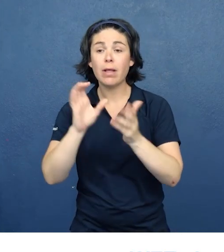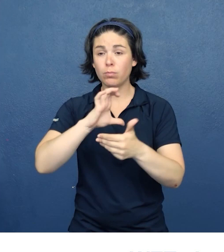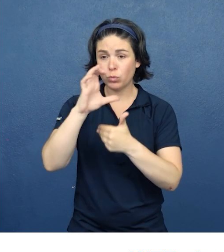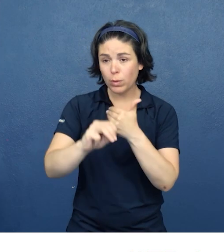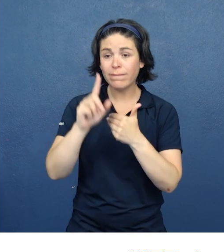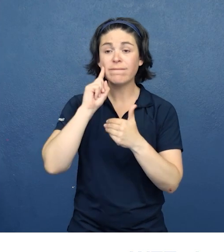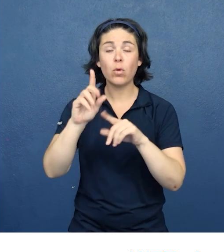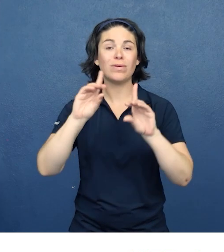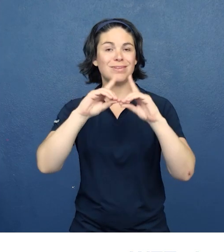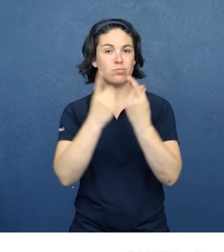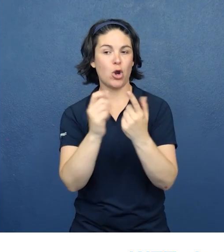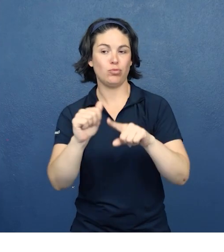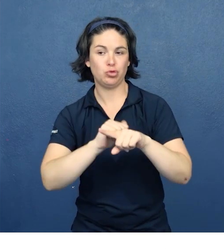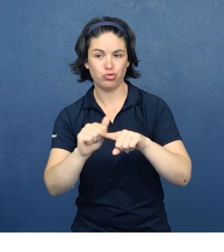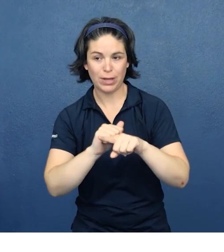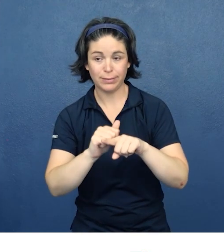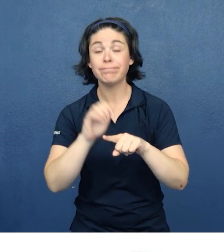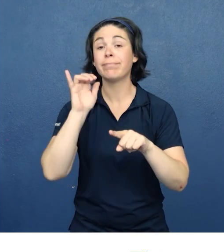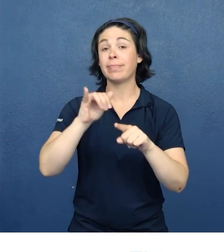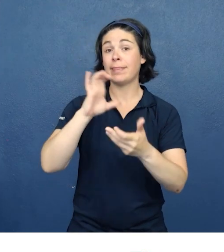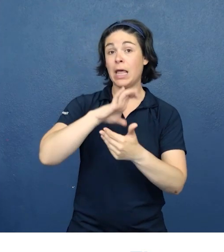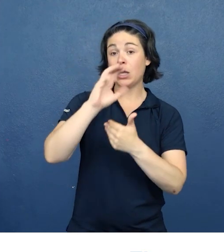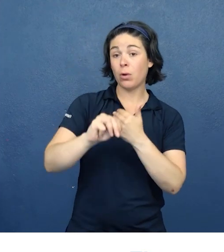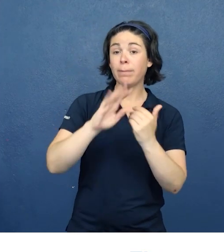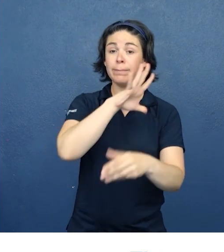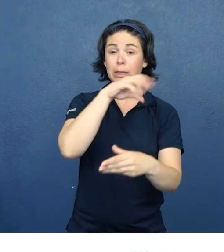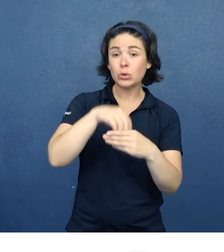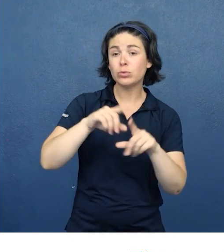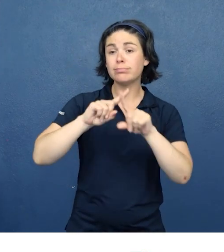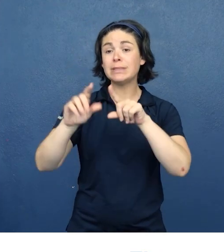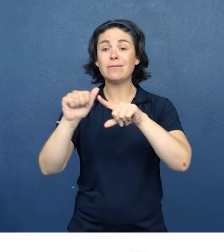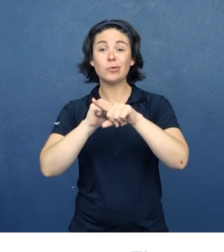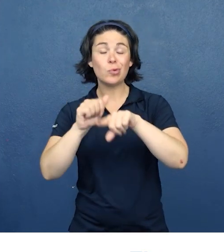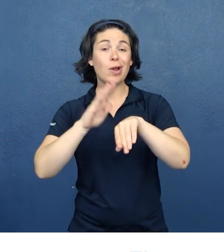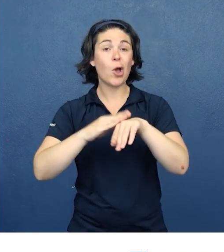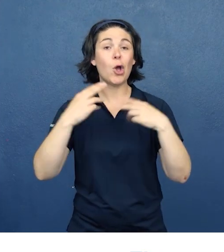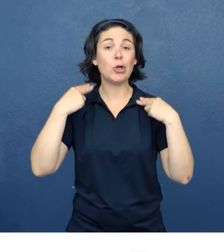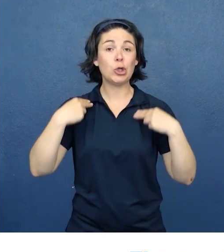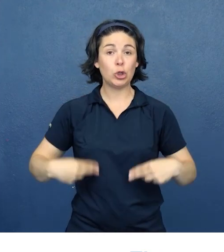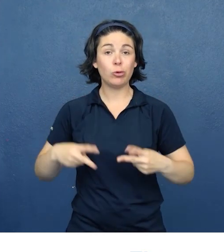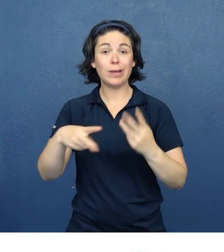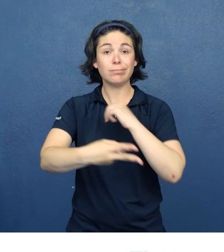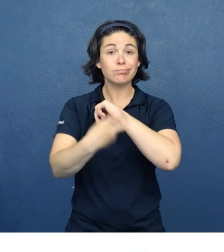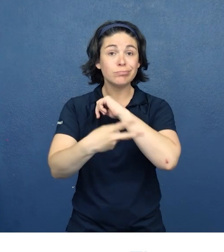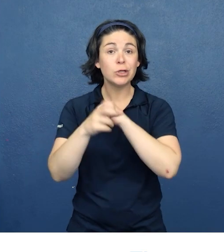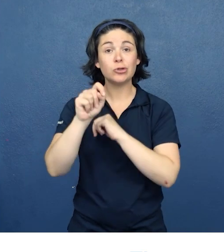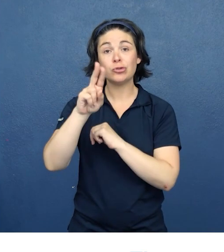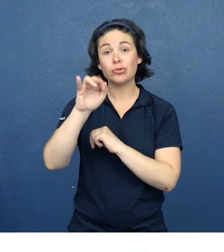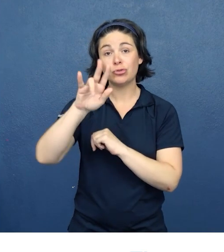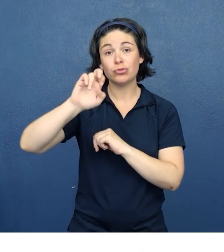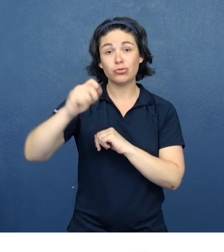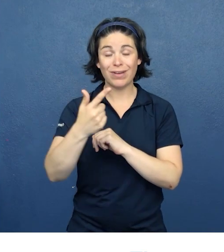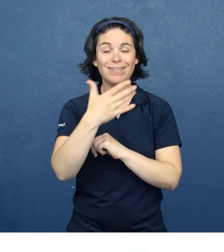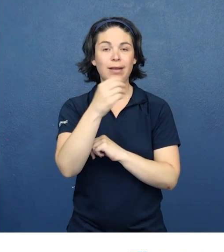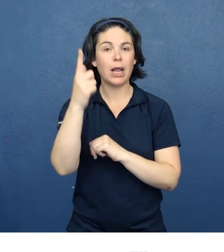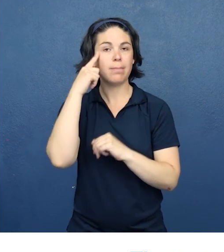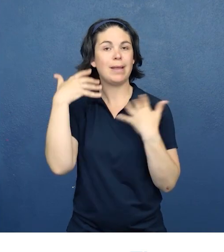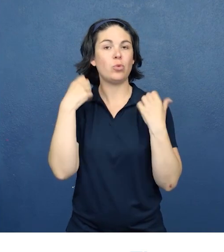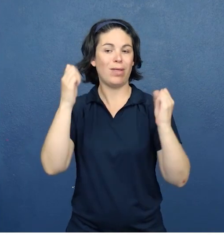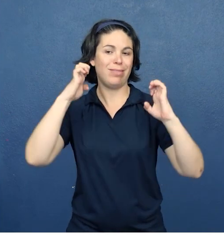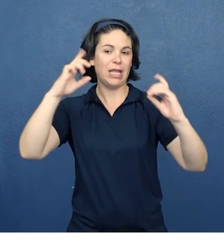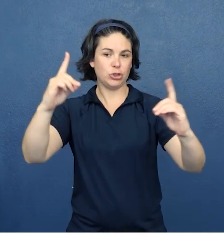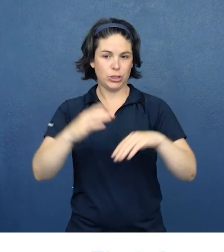for the department's trainings. These curriculums have included trainings on human trafficking and mental health